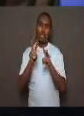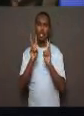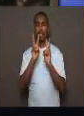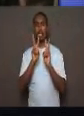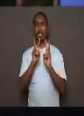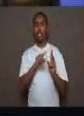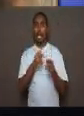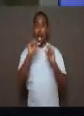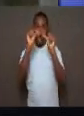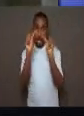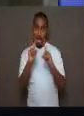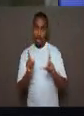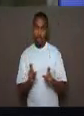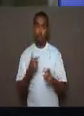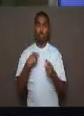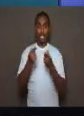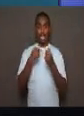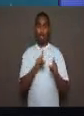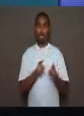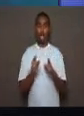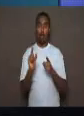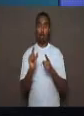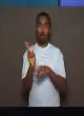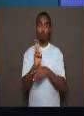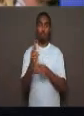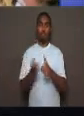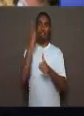review article to tell us about the movie first.